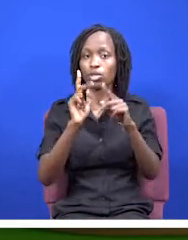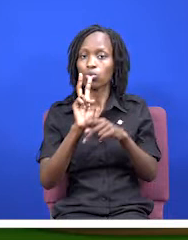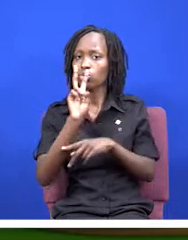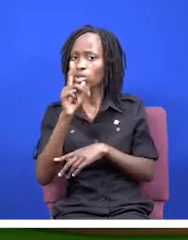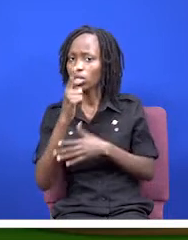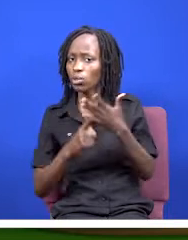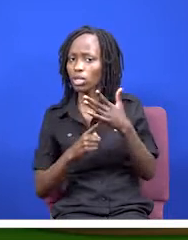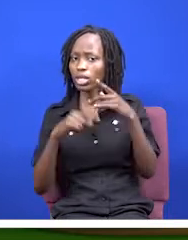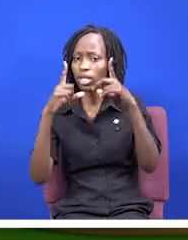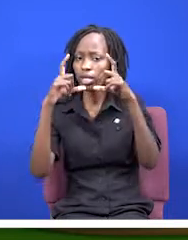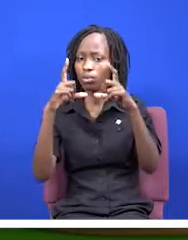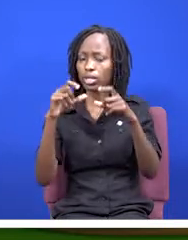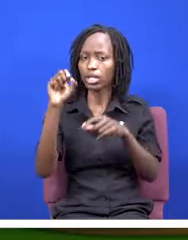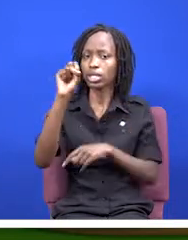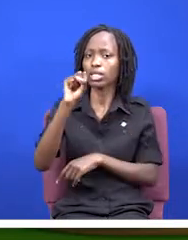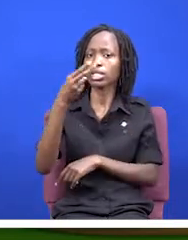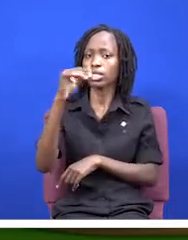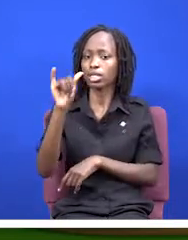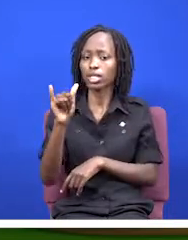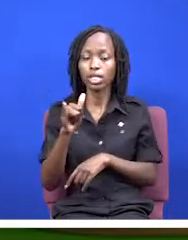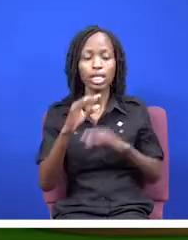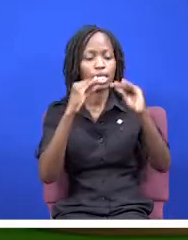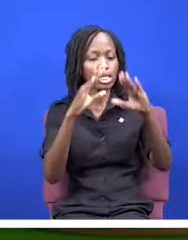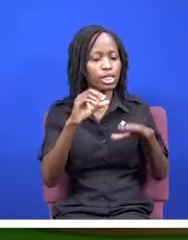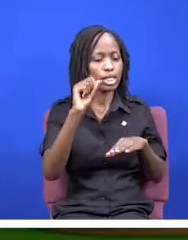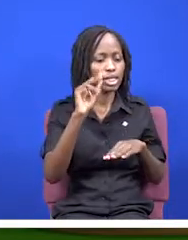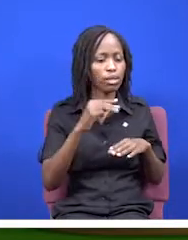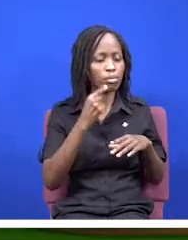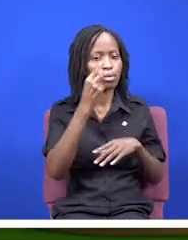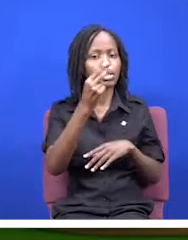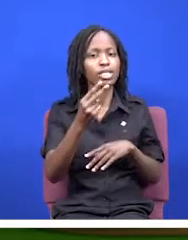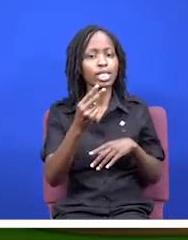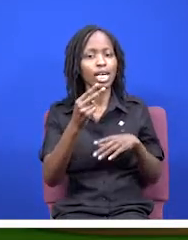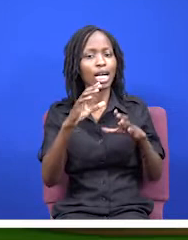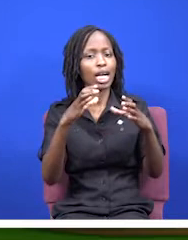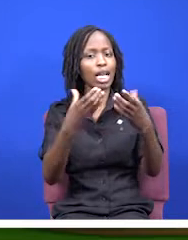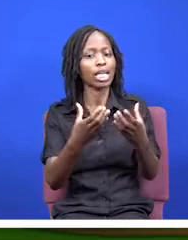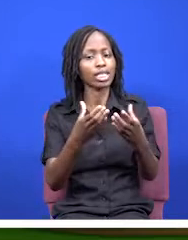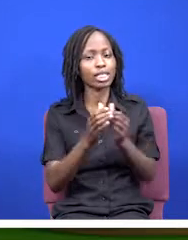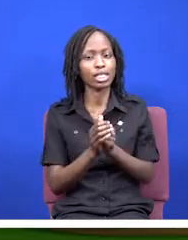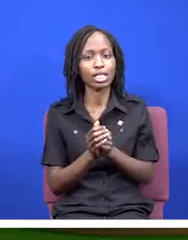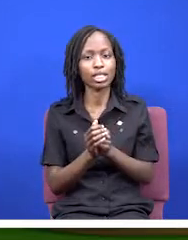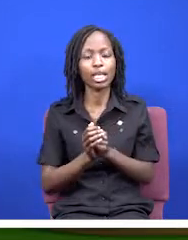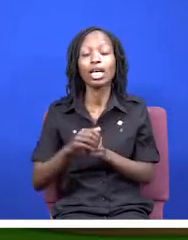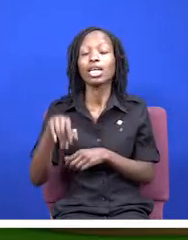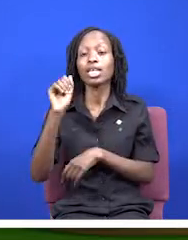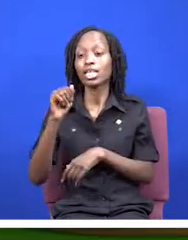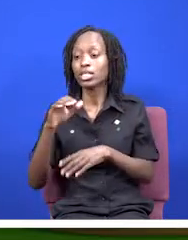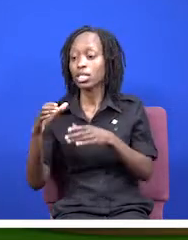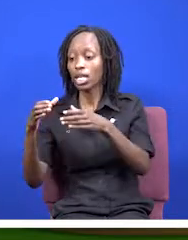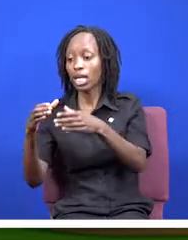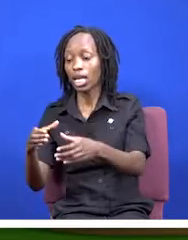Mm-hmm. Okay, what do you see in the picture, Shadi? Teacher Sam, I see a class. You see a class?